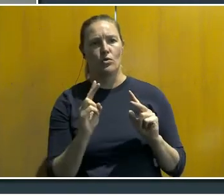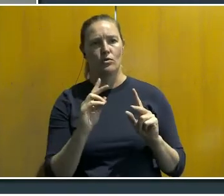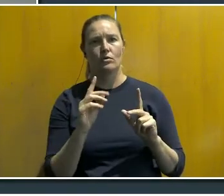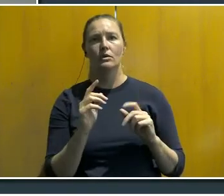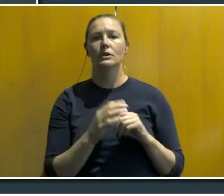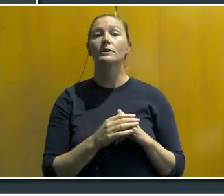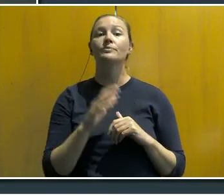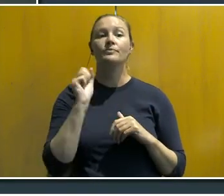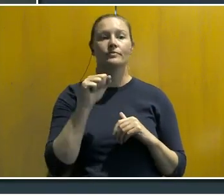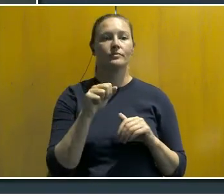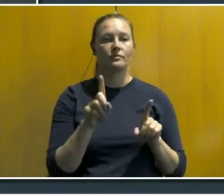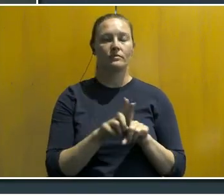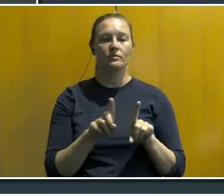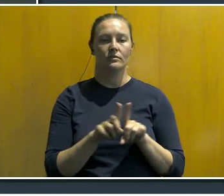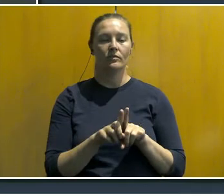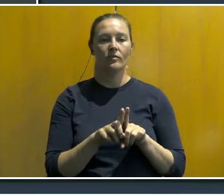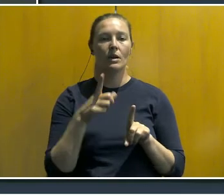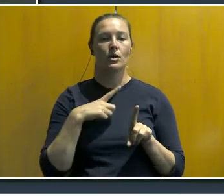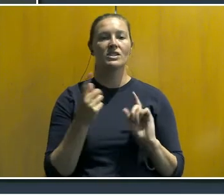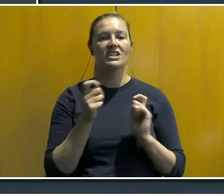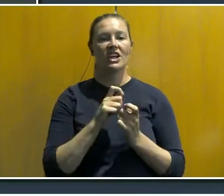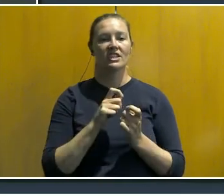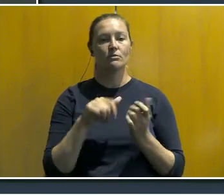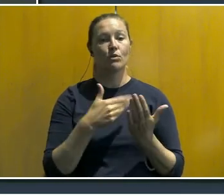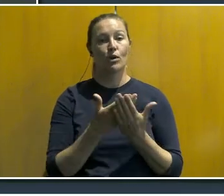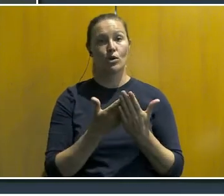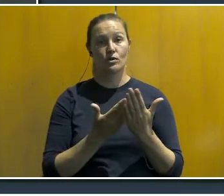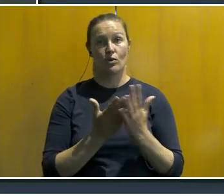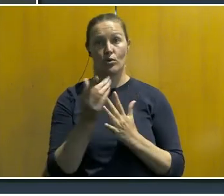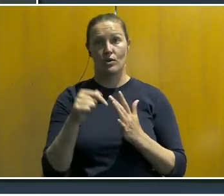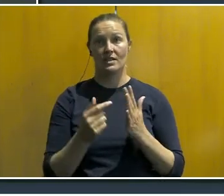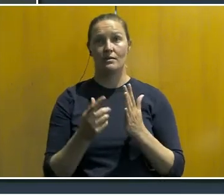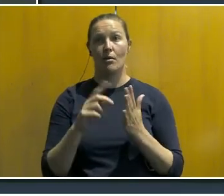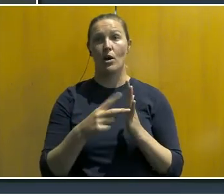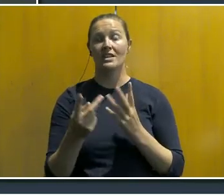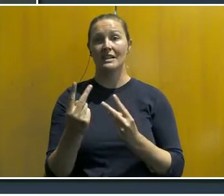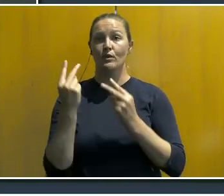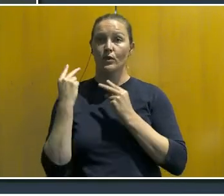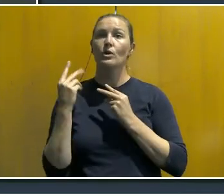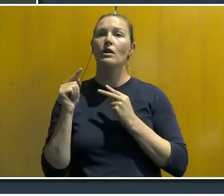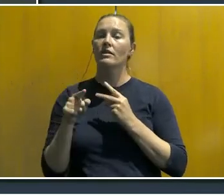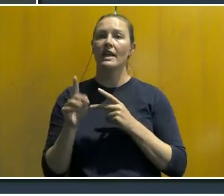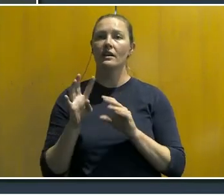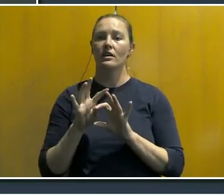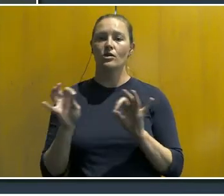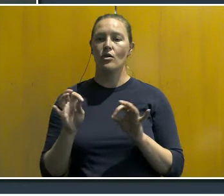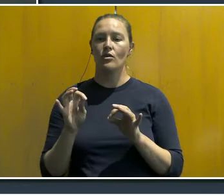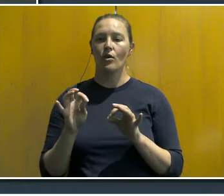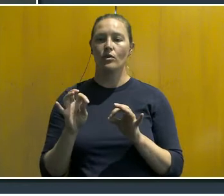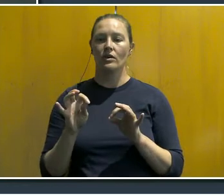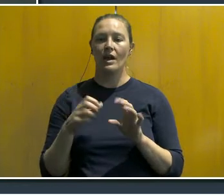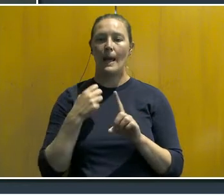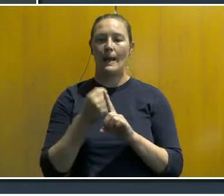comment that because the changes proposed under this policy review don't have any effect on the total amount